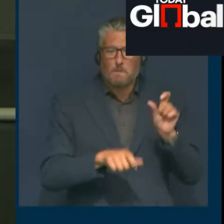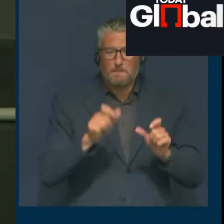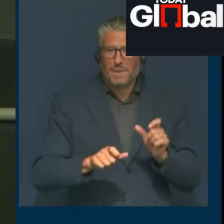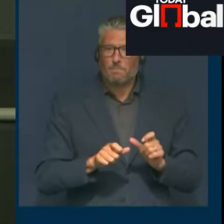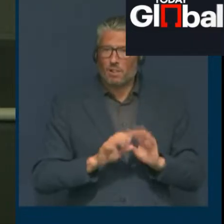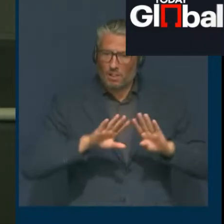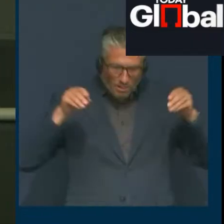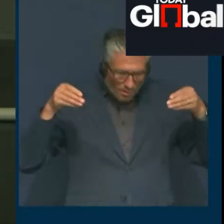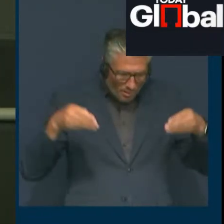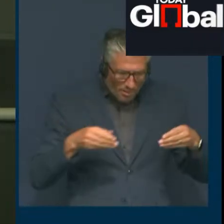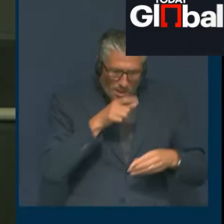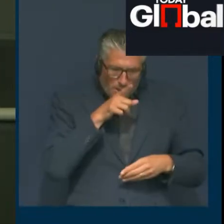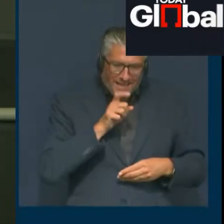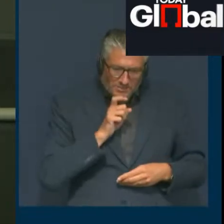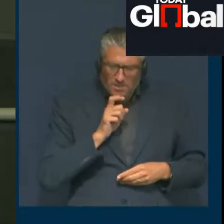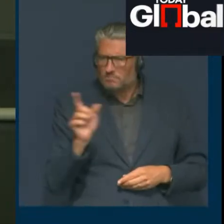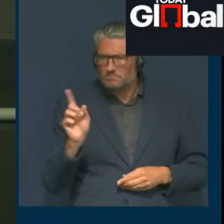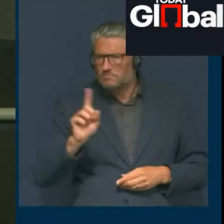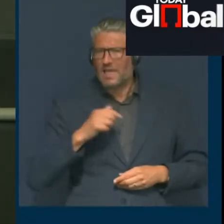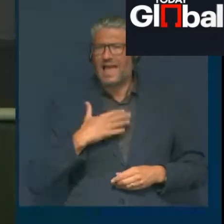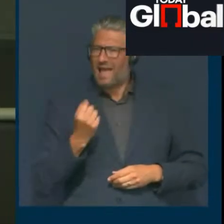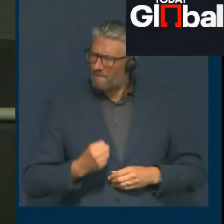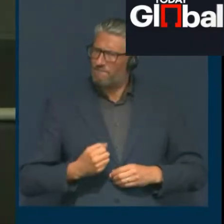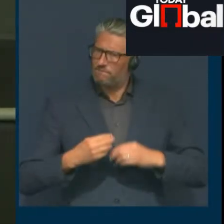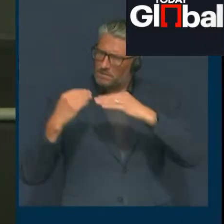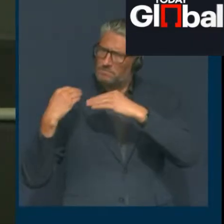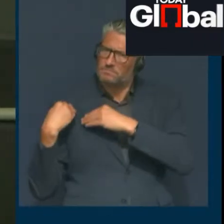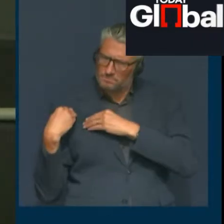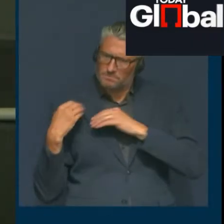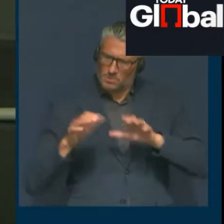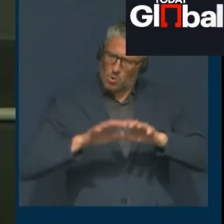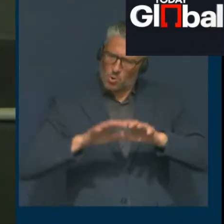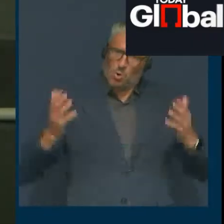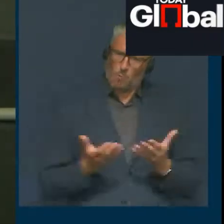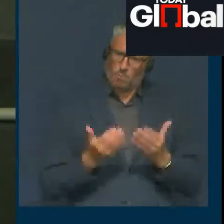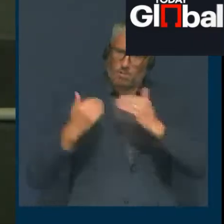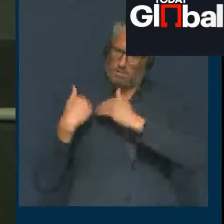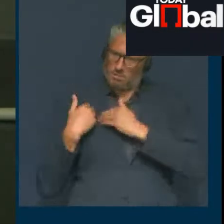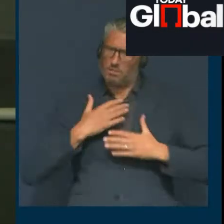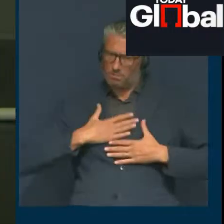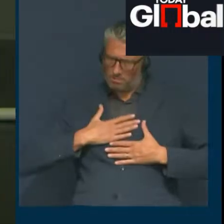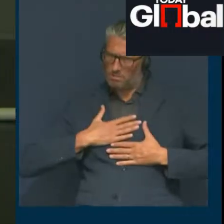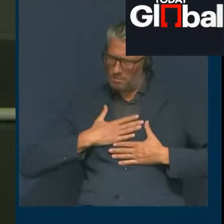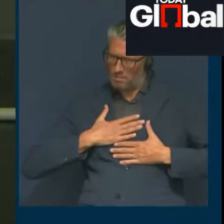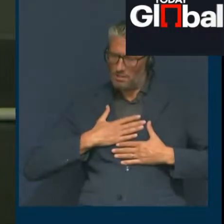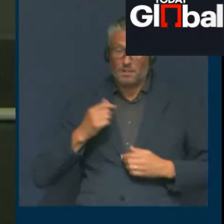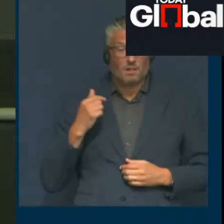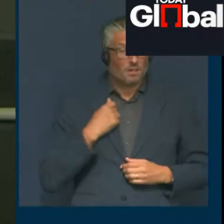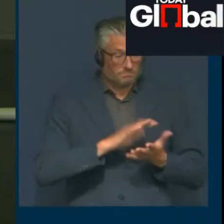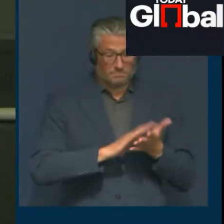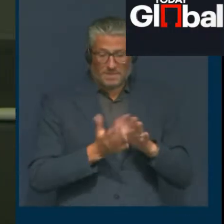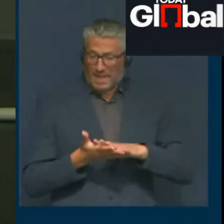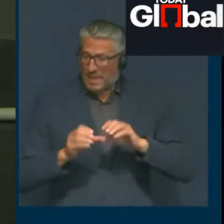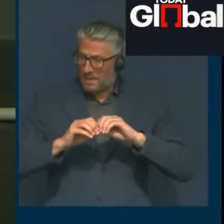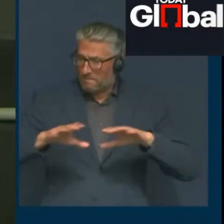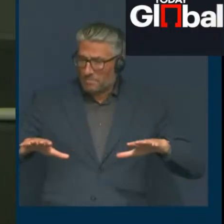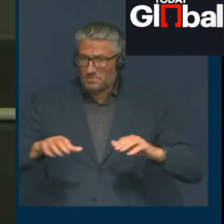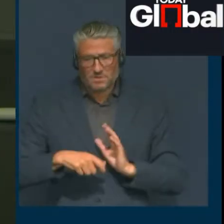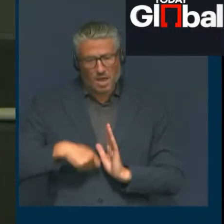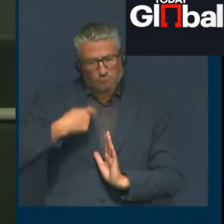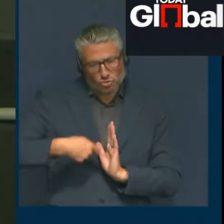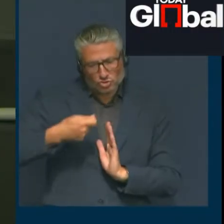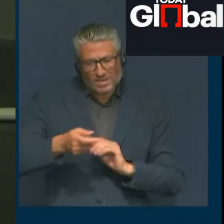in line with Article 32 of the Convention. Through the Qatar Fund for Development, we have implemented direct projects to support and empower persons